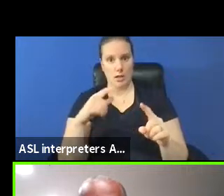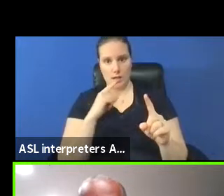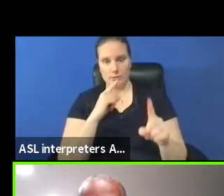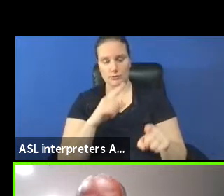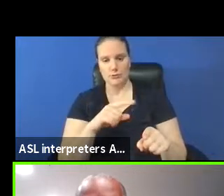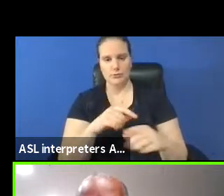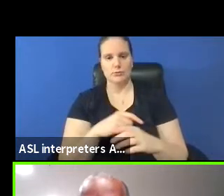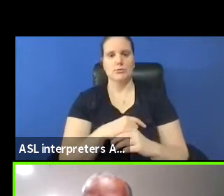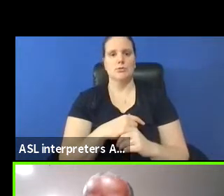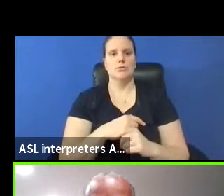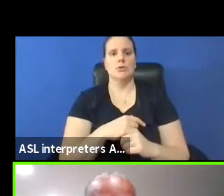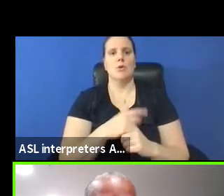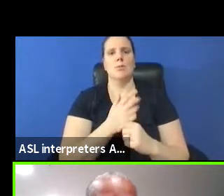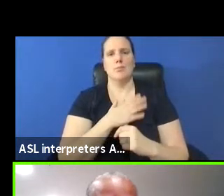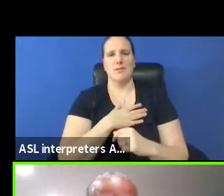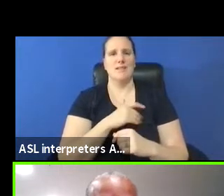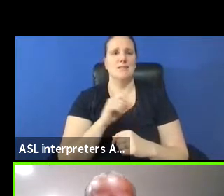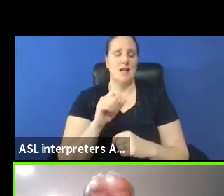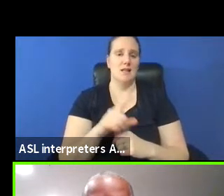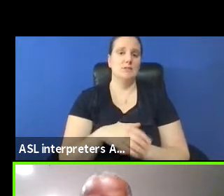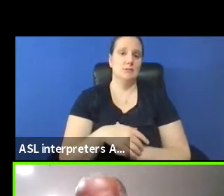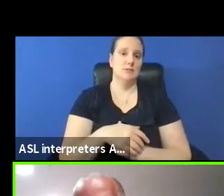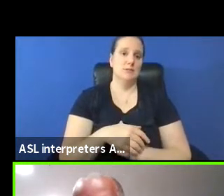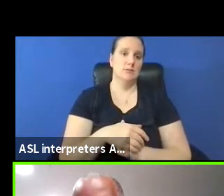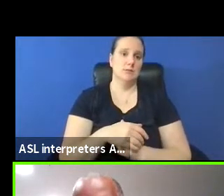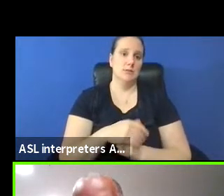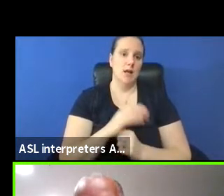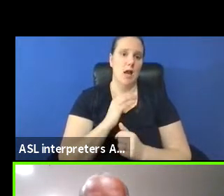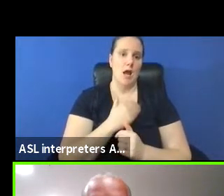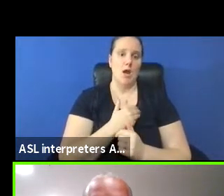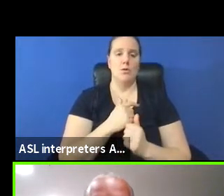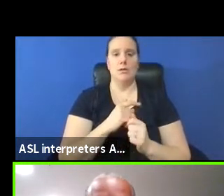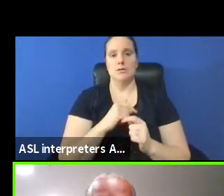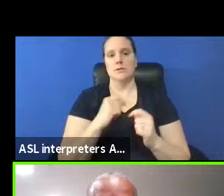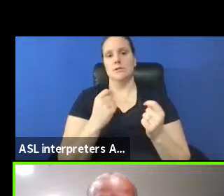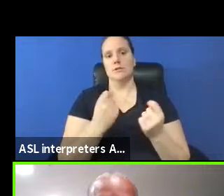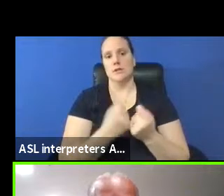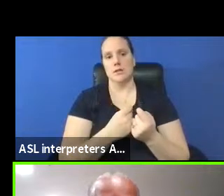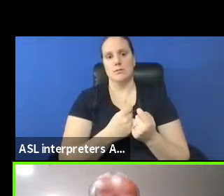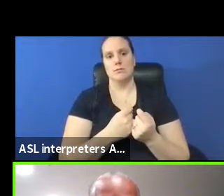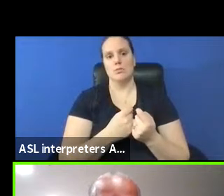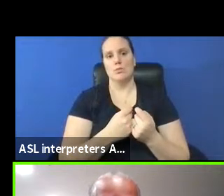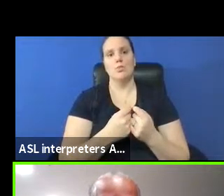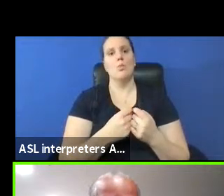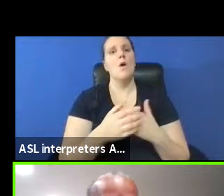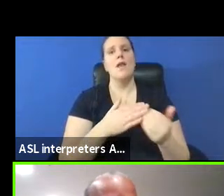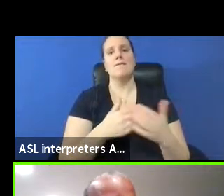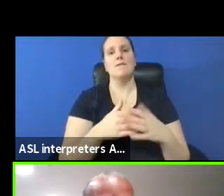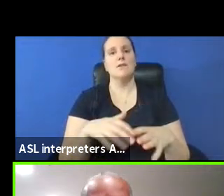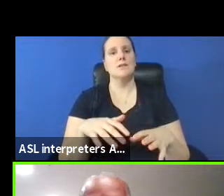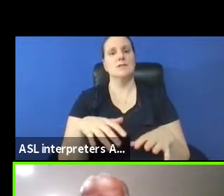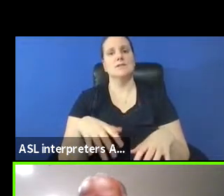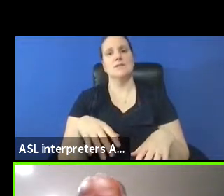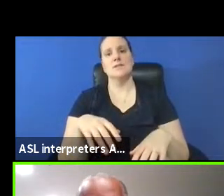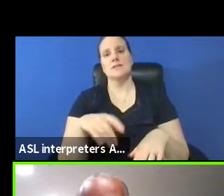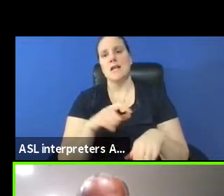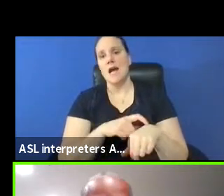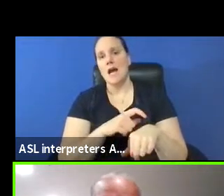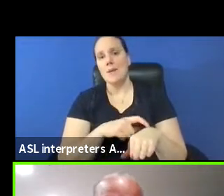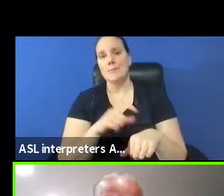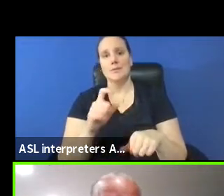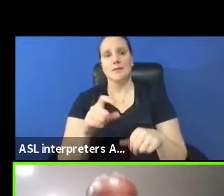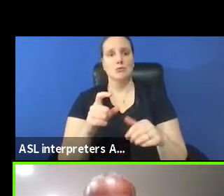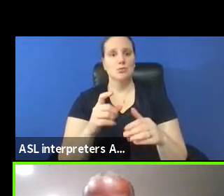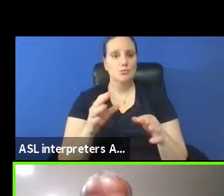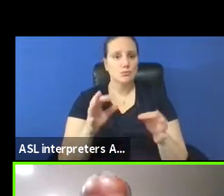please ask the questions, and our team will take whatever time is necessary to break